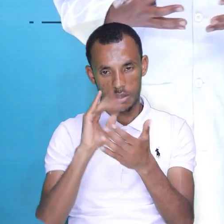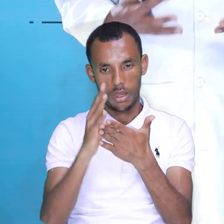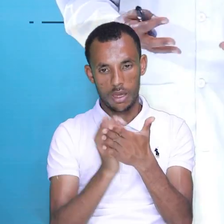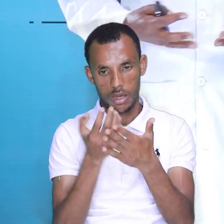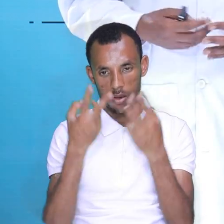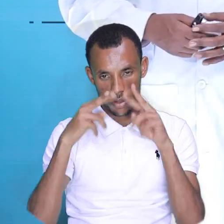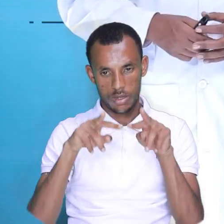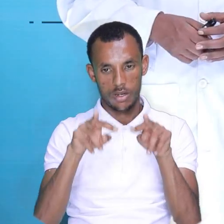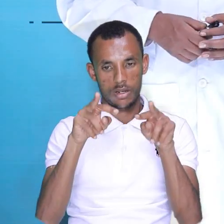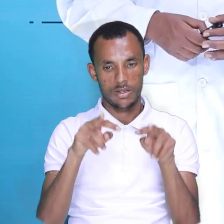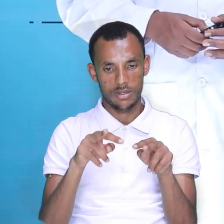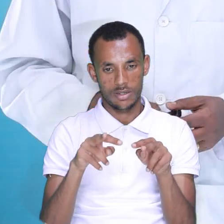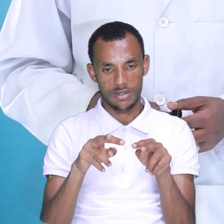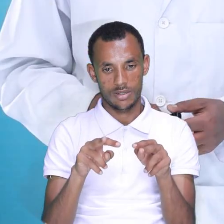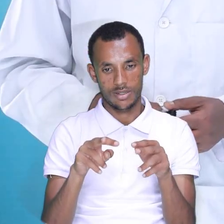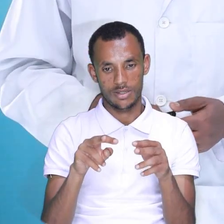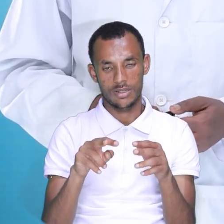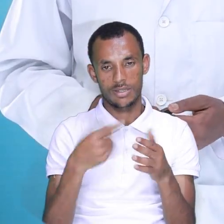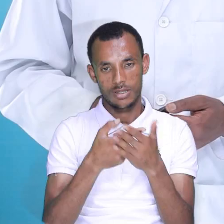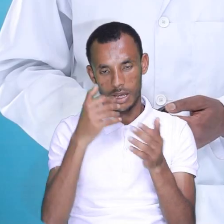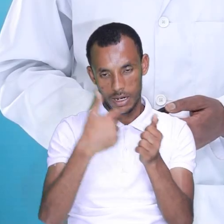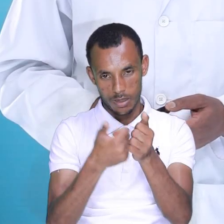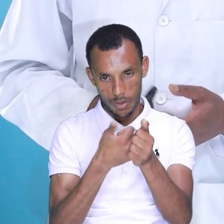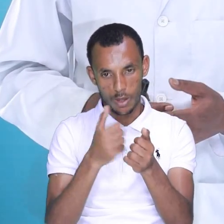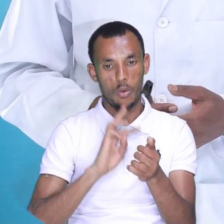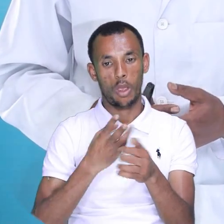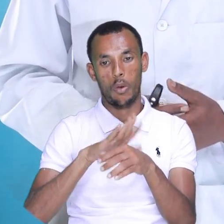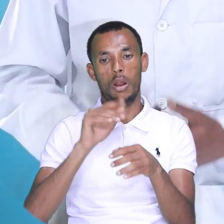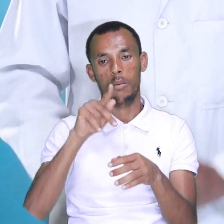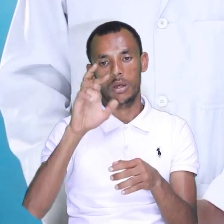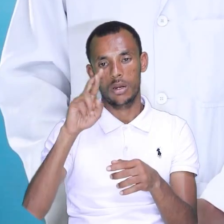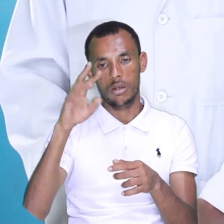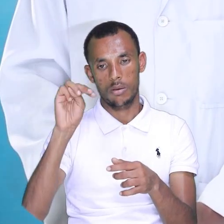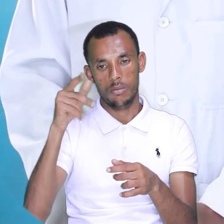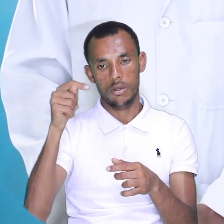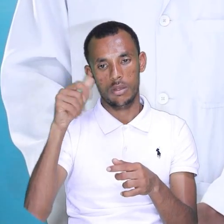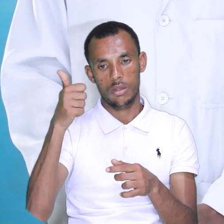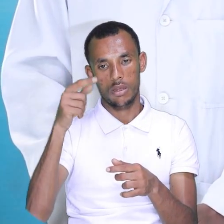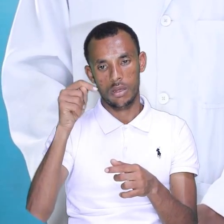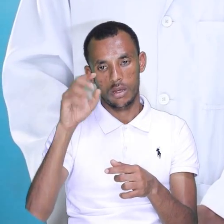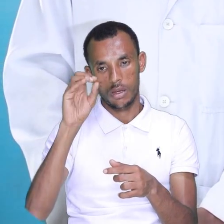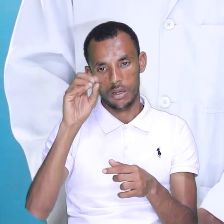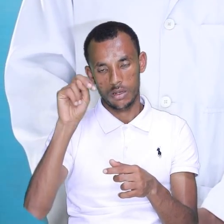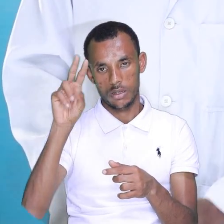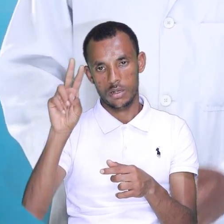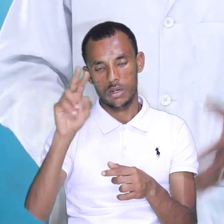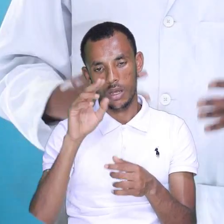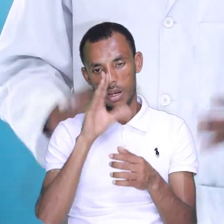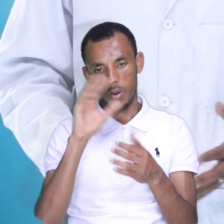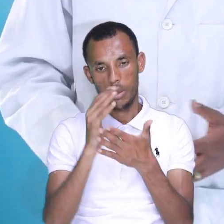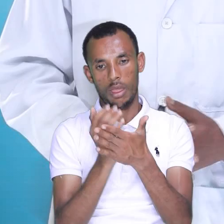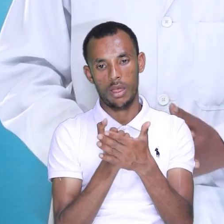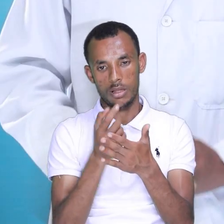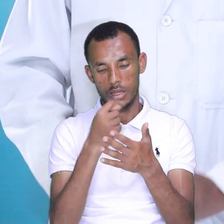into consideration, such arrangement we call that permutations. And you can take that